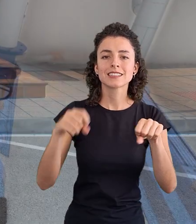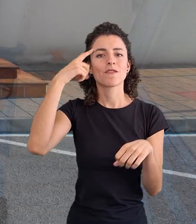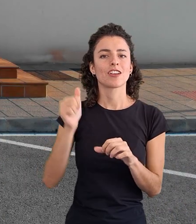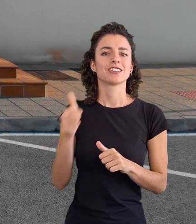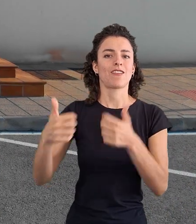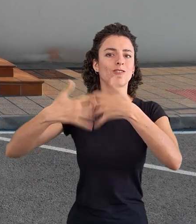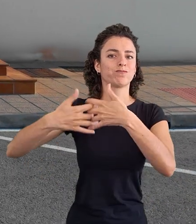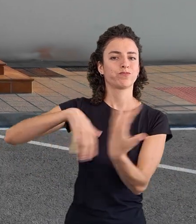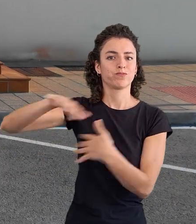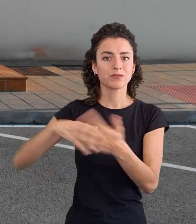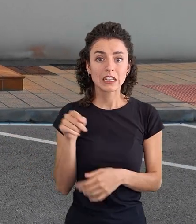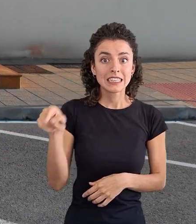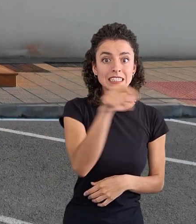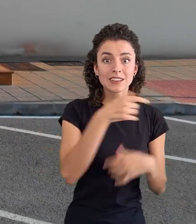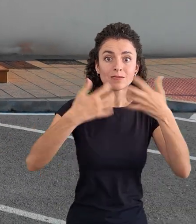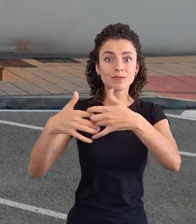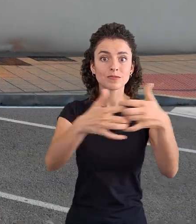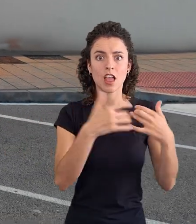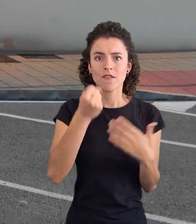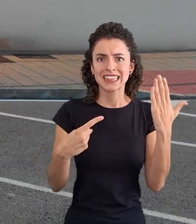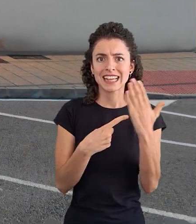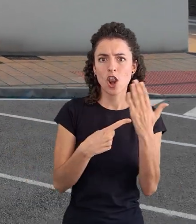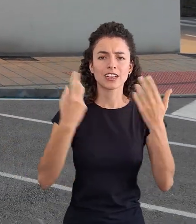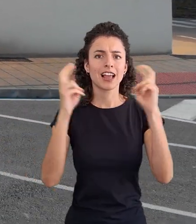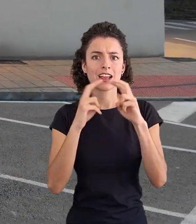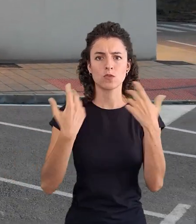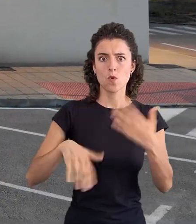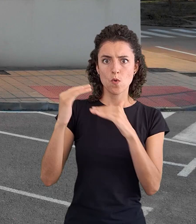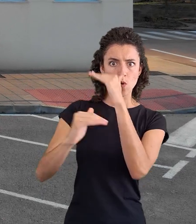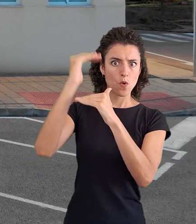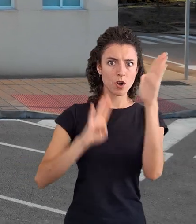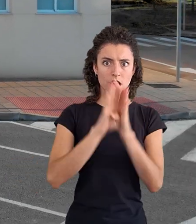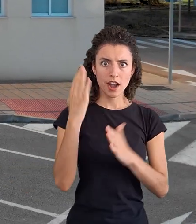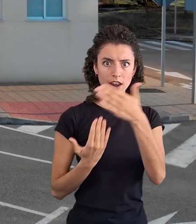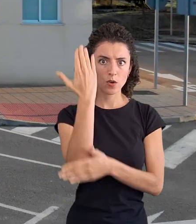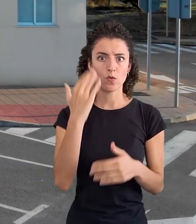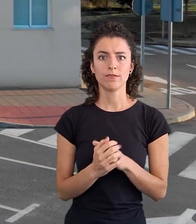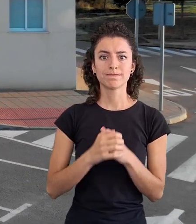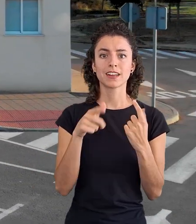guarantee the utmost efficiency and sustainability in the water treatment process.